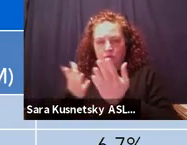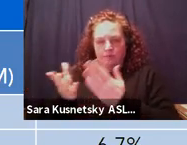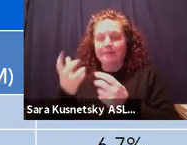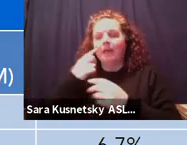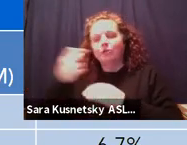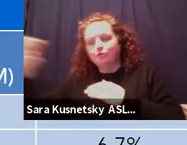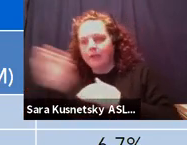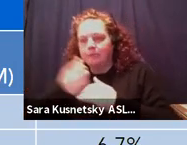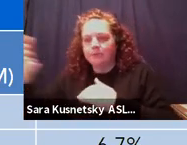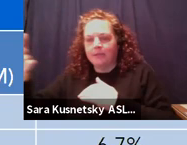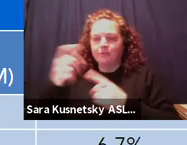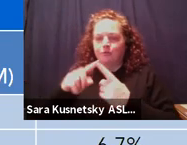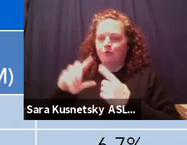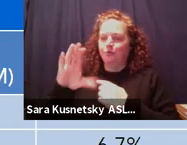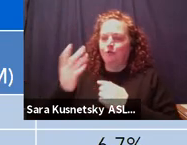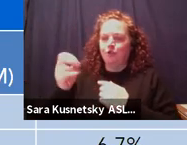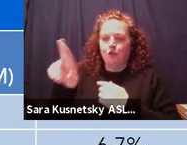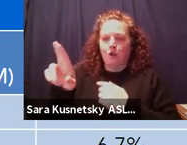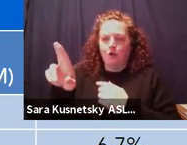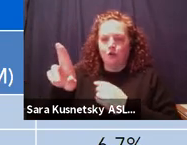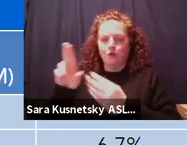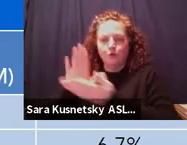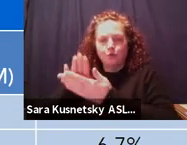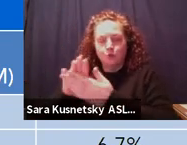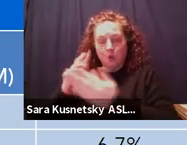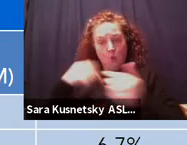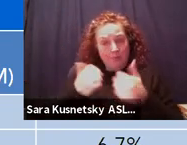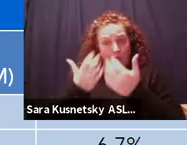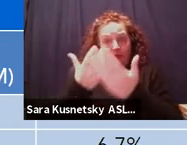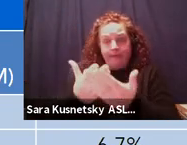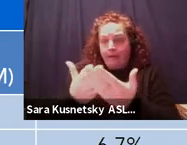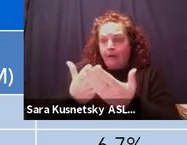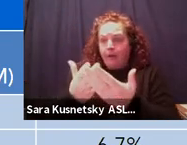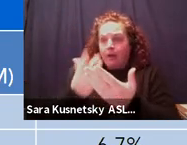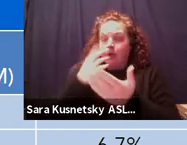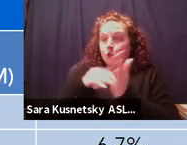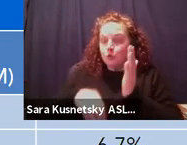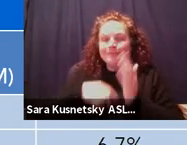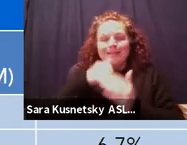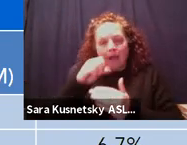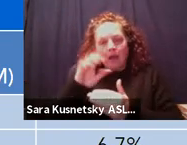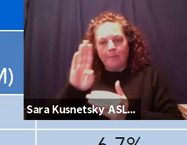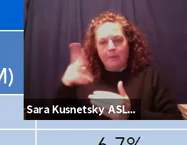transportation to charter schools that we provide students in non-BPS schools. Non-BPS student services